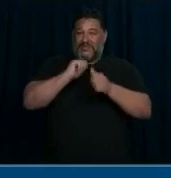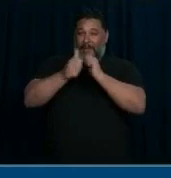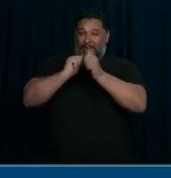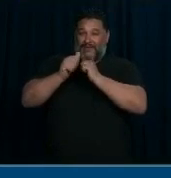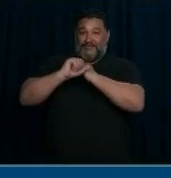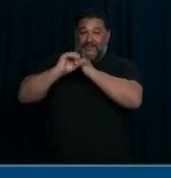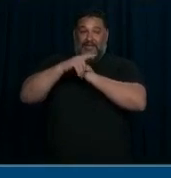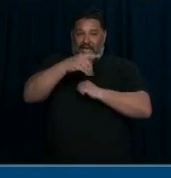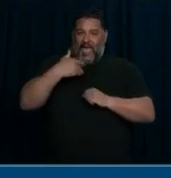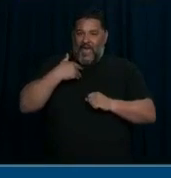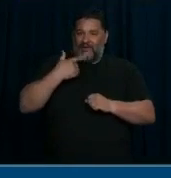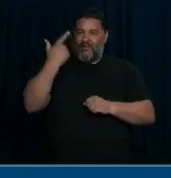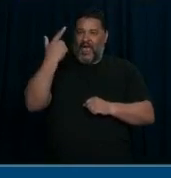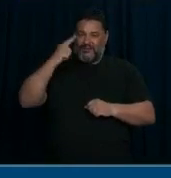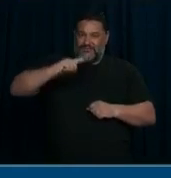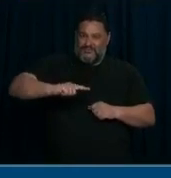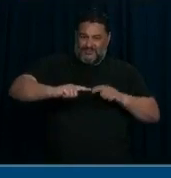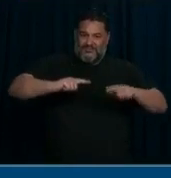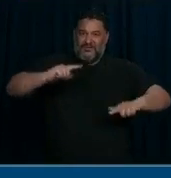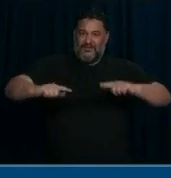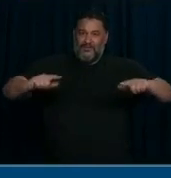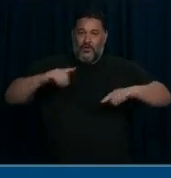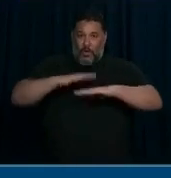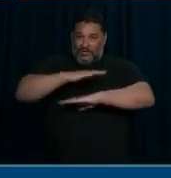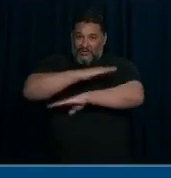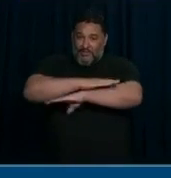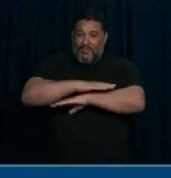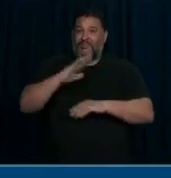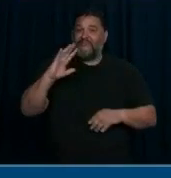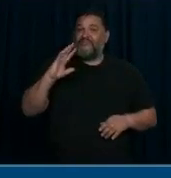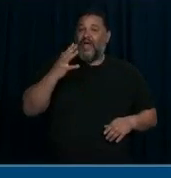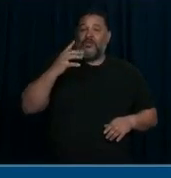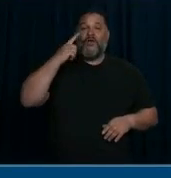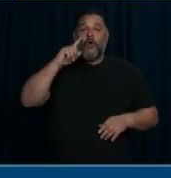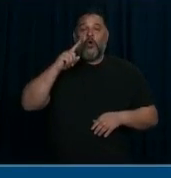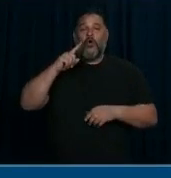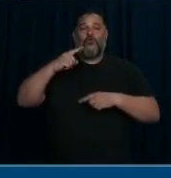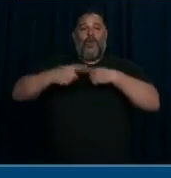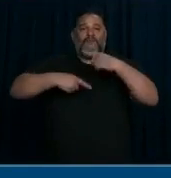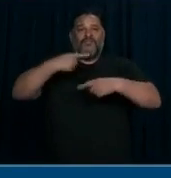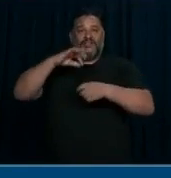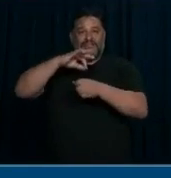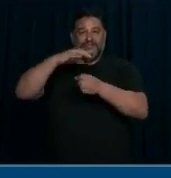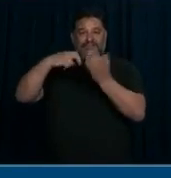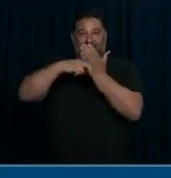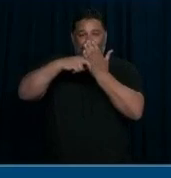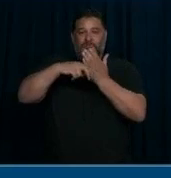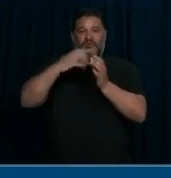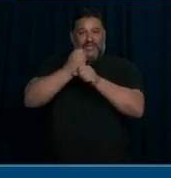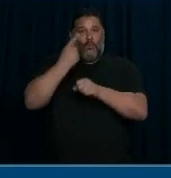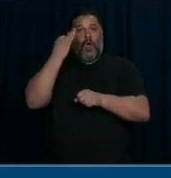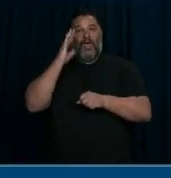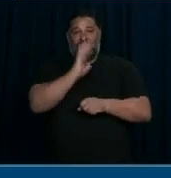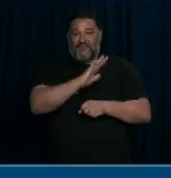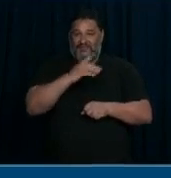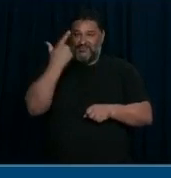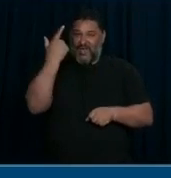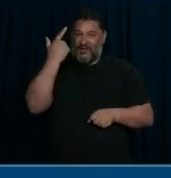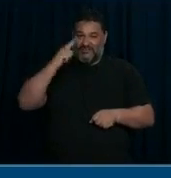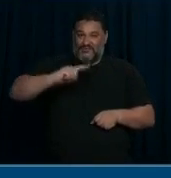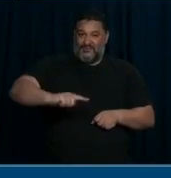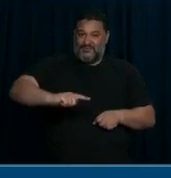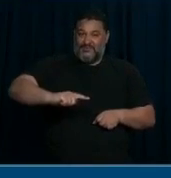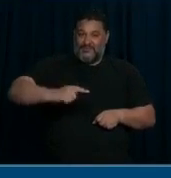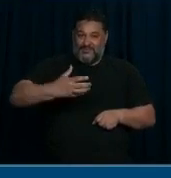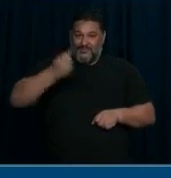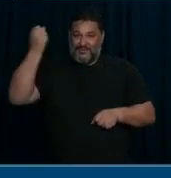had handguns on the table. It was $5 for a raffle ticket to get one of David Schweikert's handguns. That's the opposite